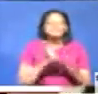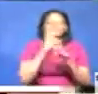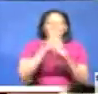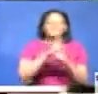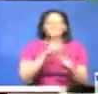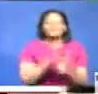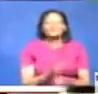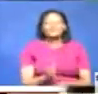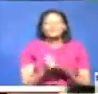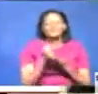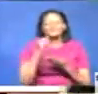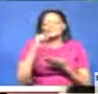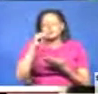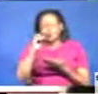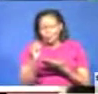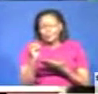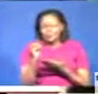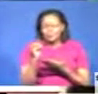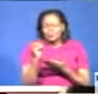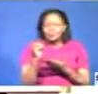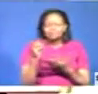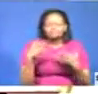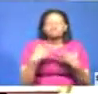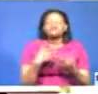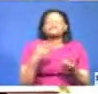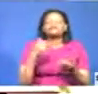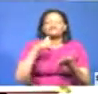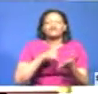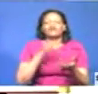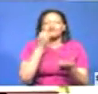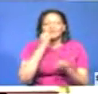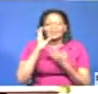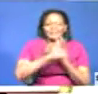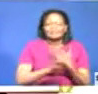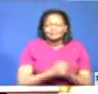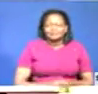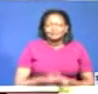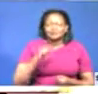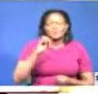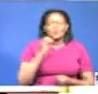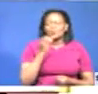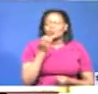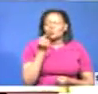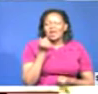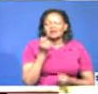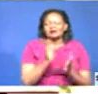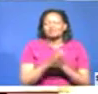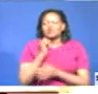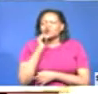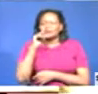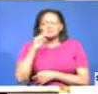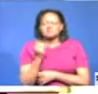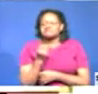kulainisha bidhaa za GMO katika mfumo wa chakula humu nchini. Gives you GMO ugali and ugali that is not GMO. I don't think